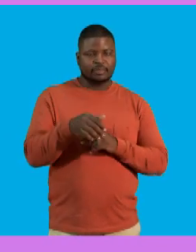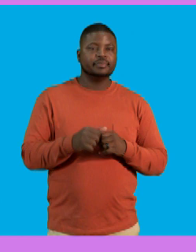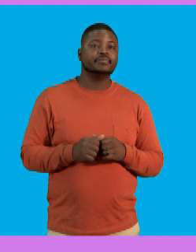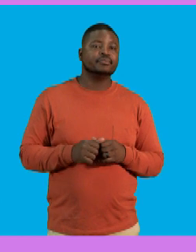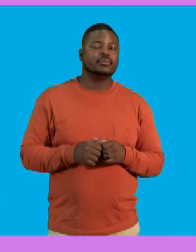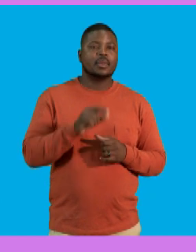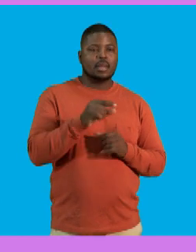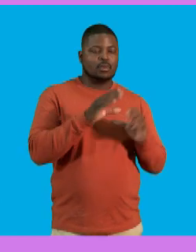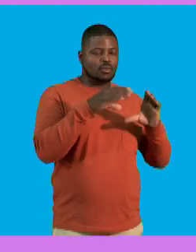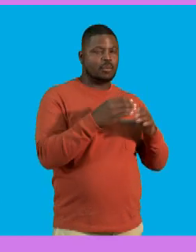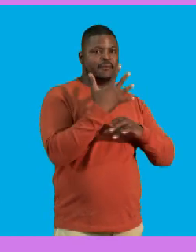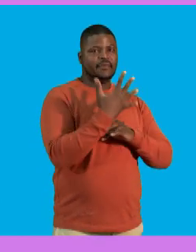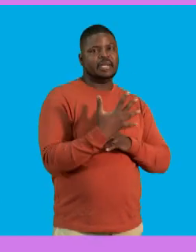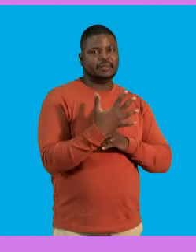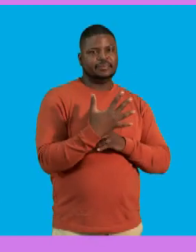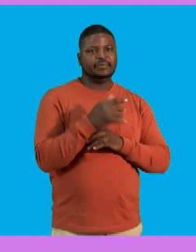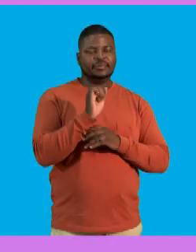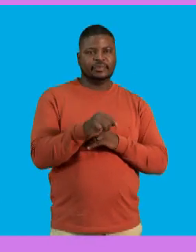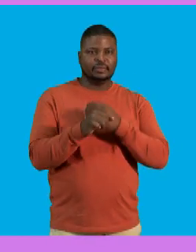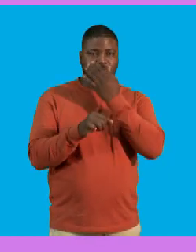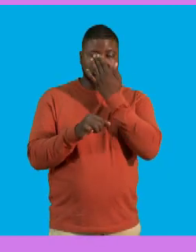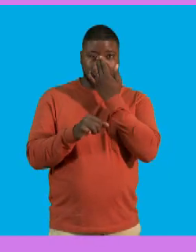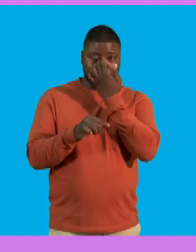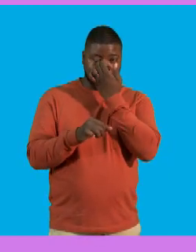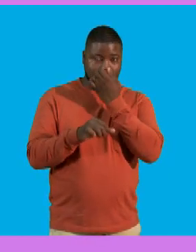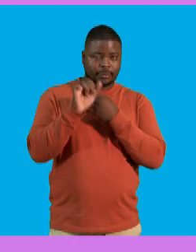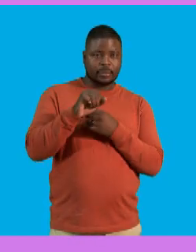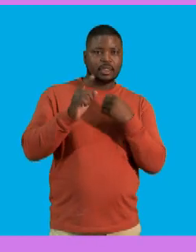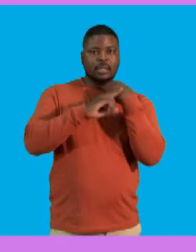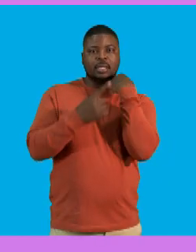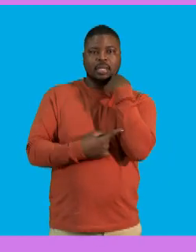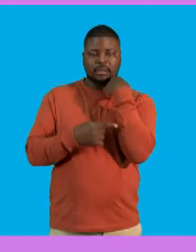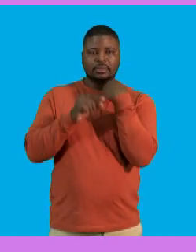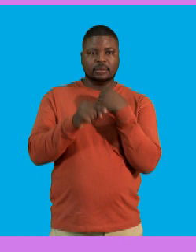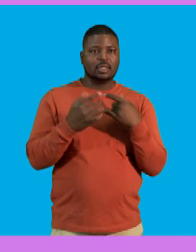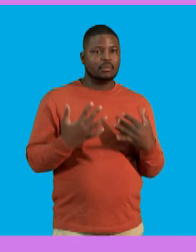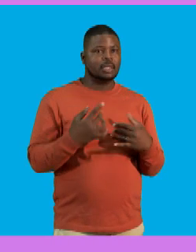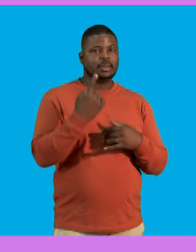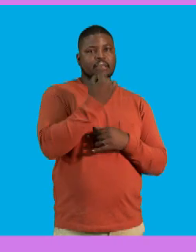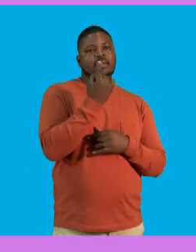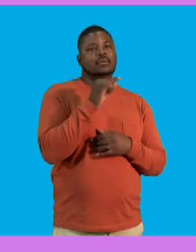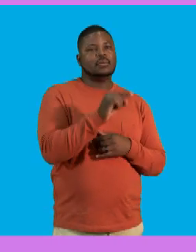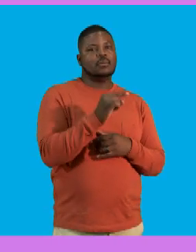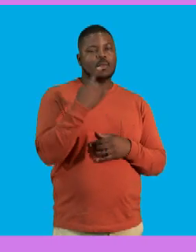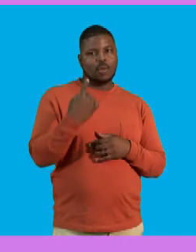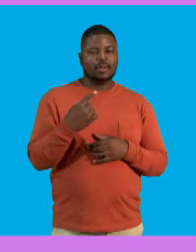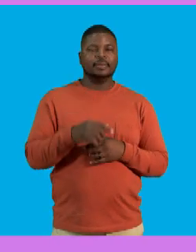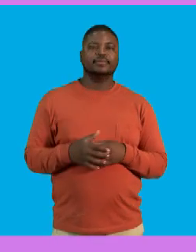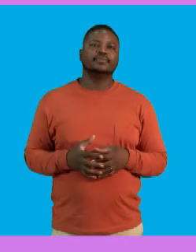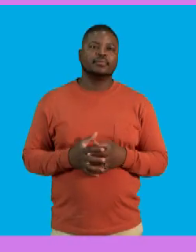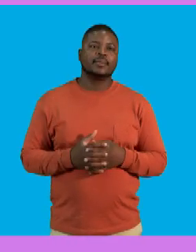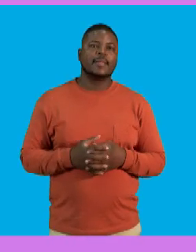there. We've got a group of 5. There it is. And lastly, just a